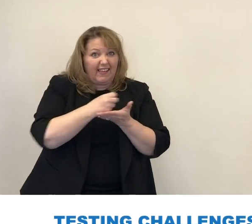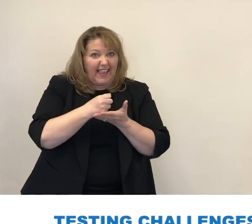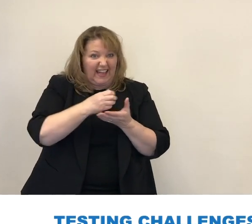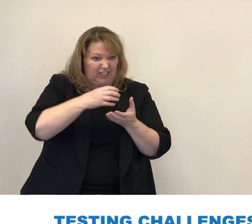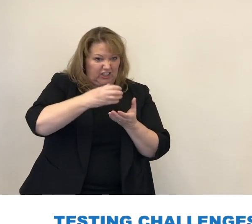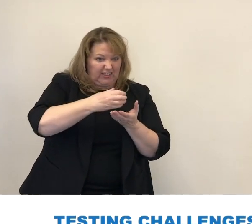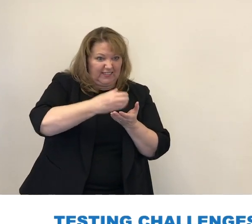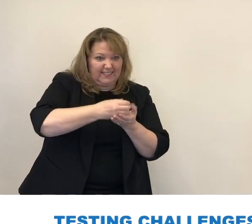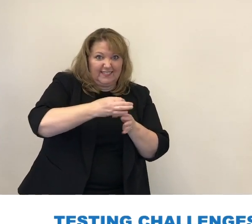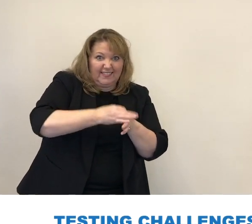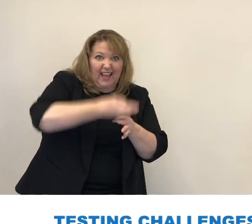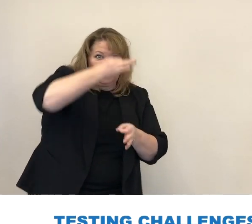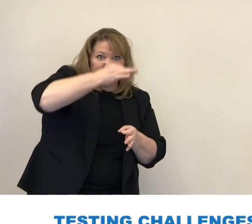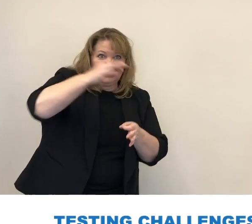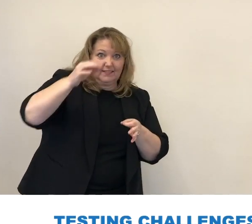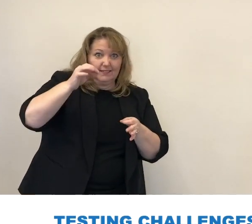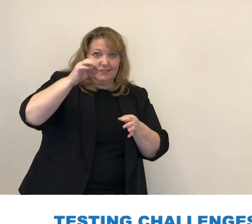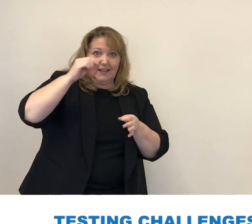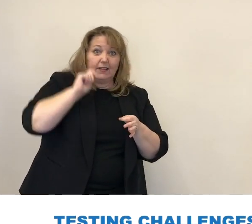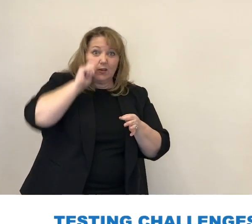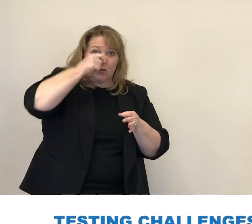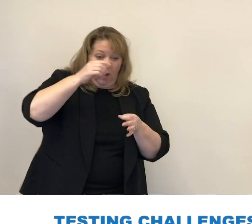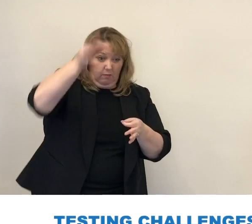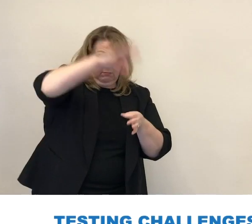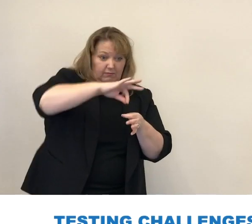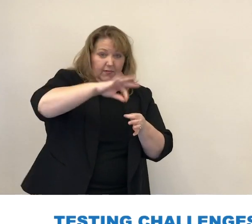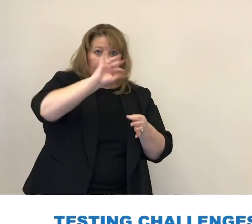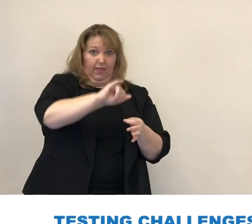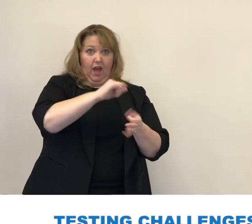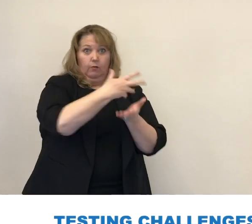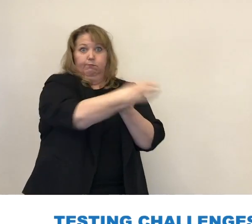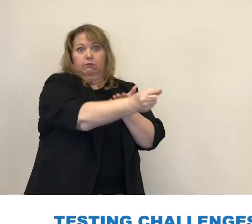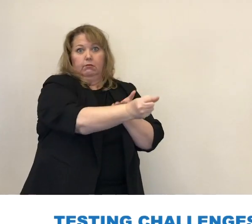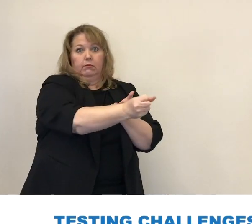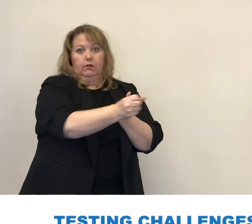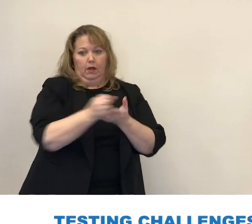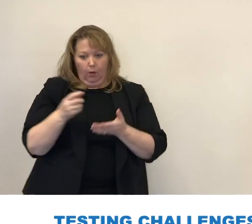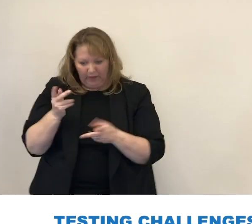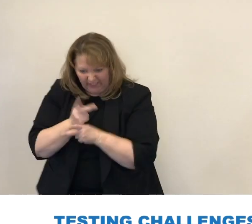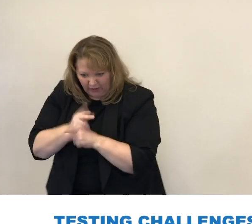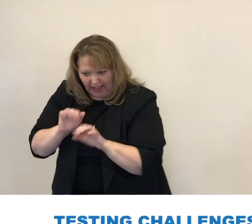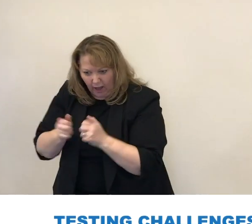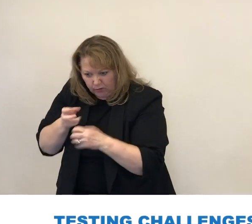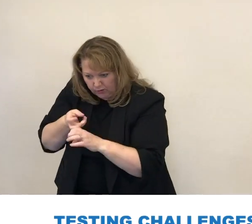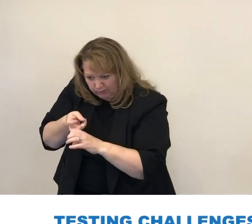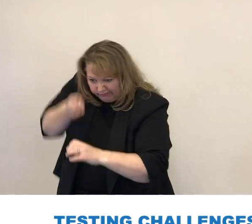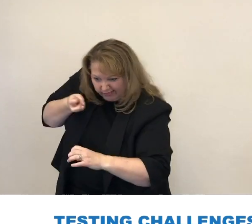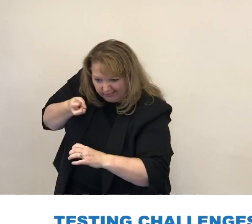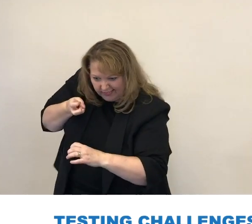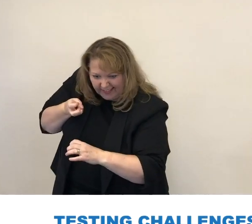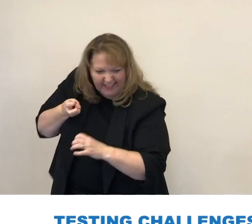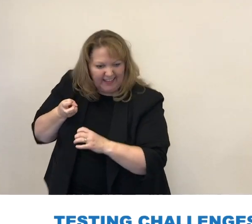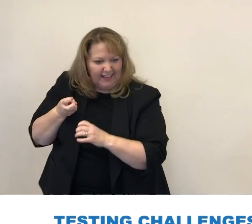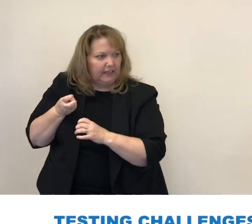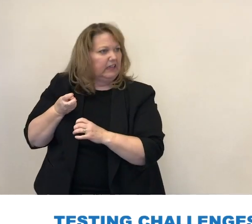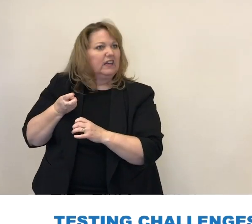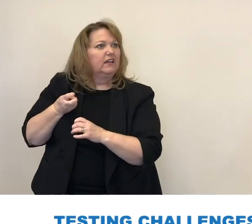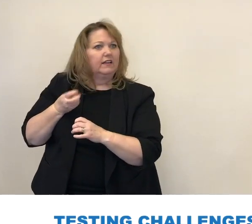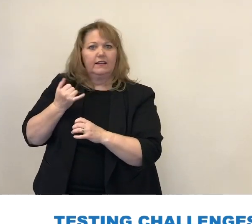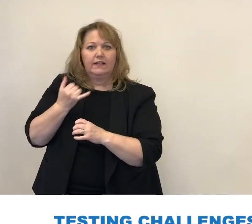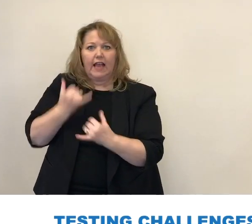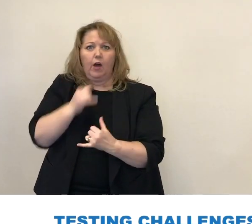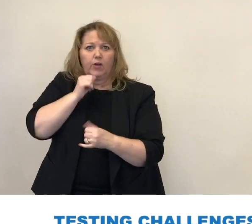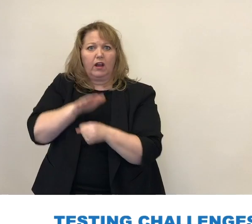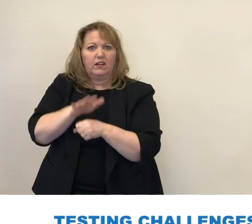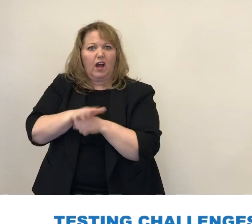of that collection kit earlier. These are now not in supply anywhere in the country. And we had foreseen that this was going to be